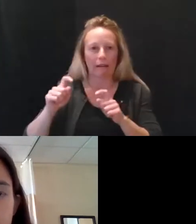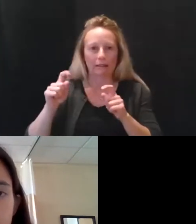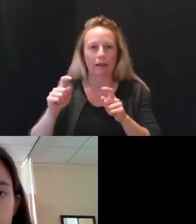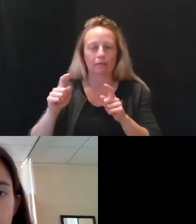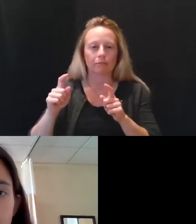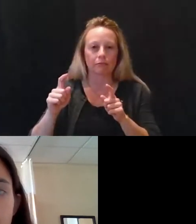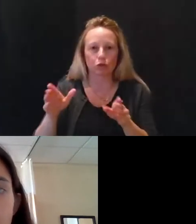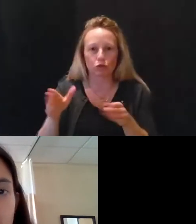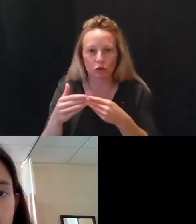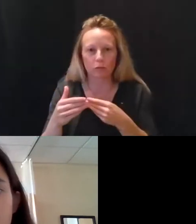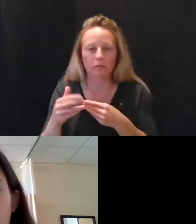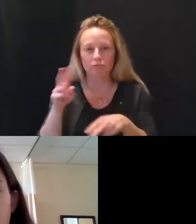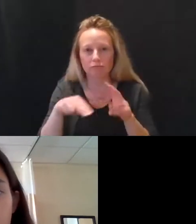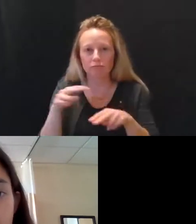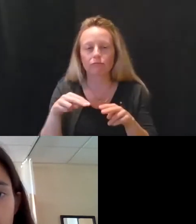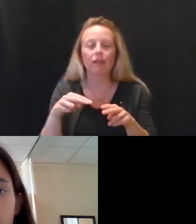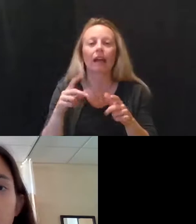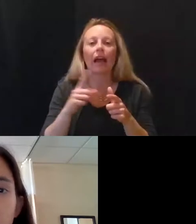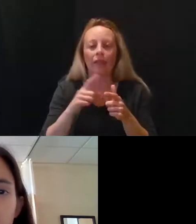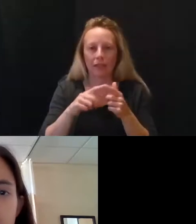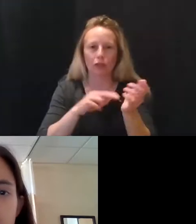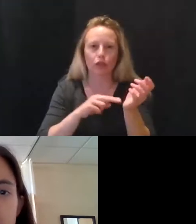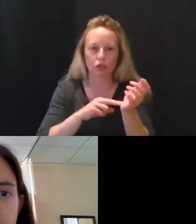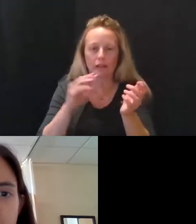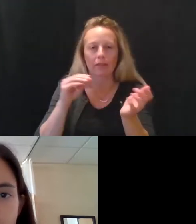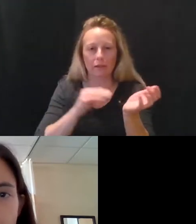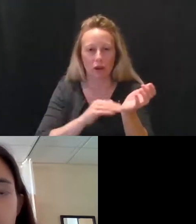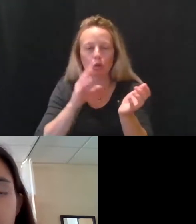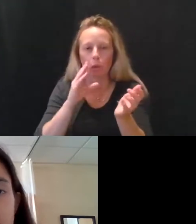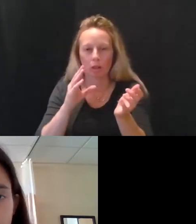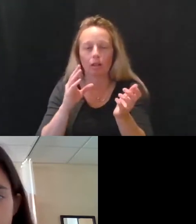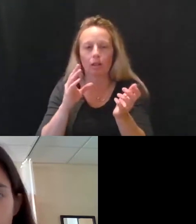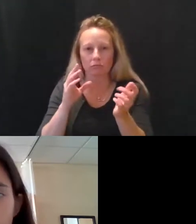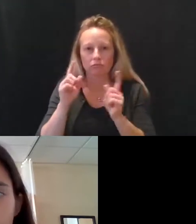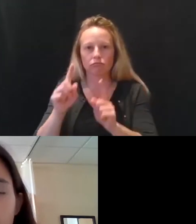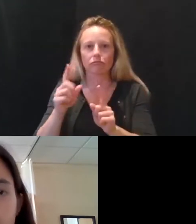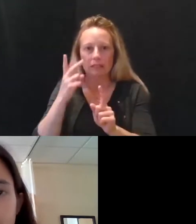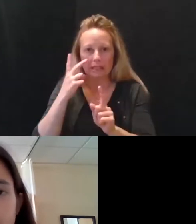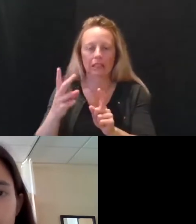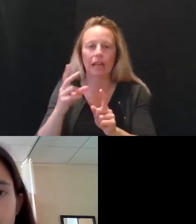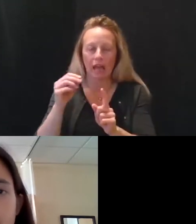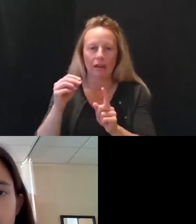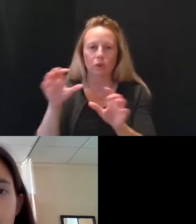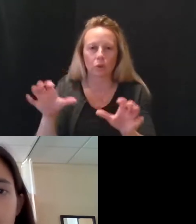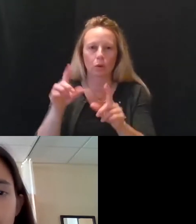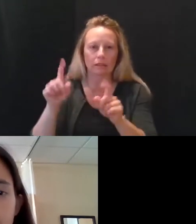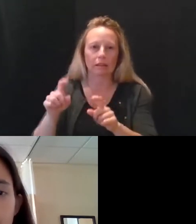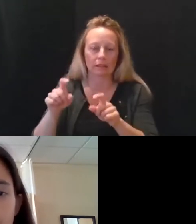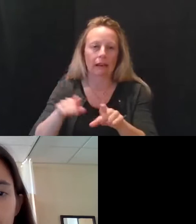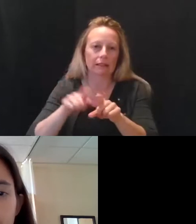a nurse and a provider will be the ones to see them, examine them, and perform the testing as necessary.